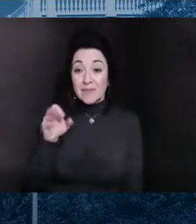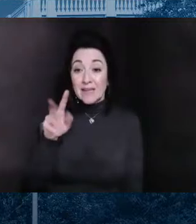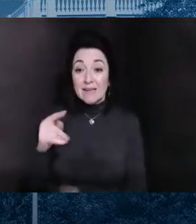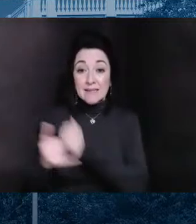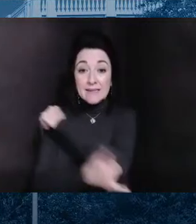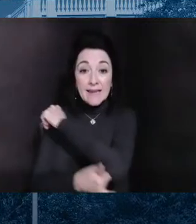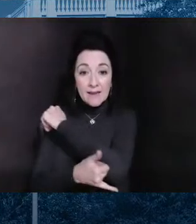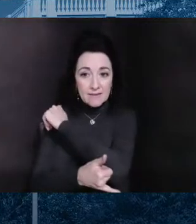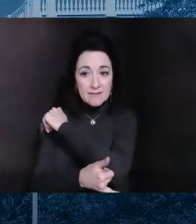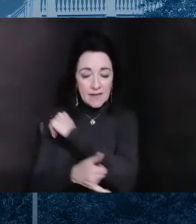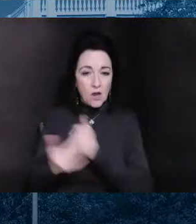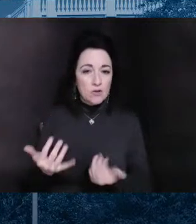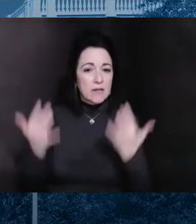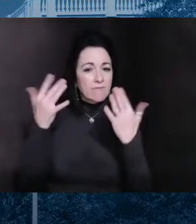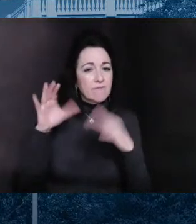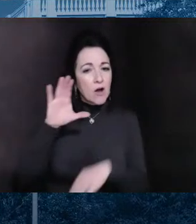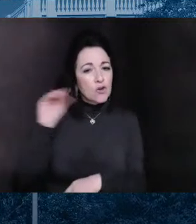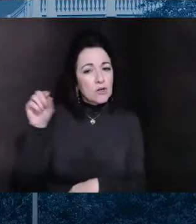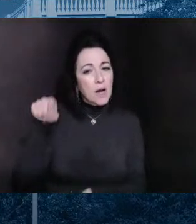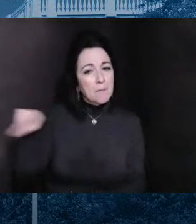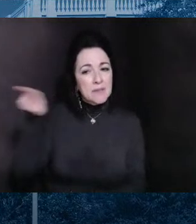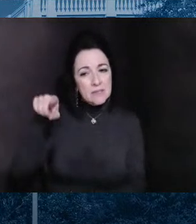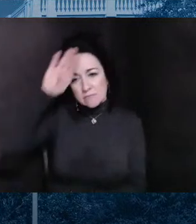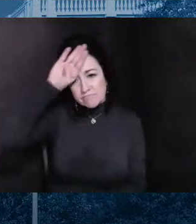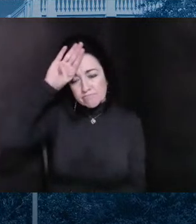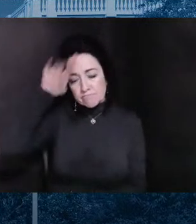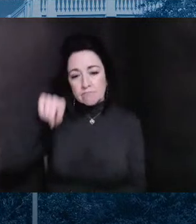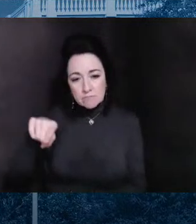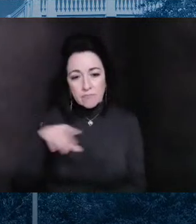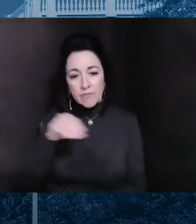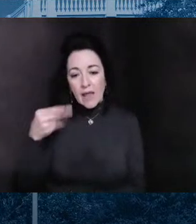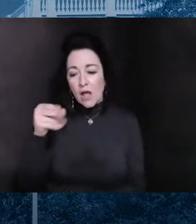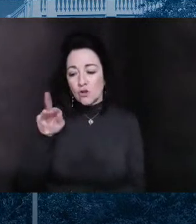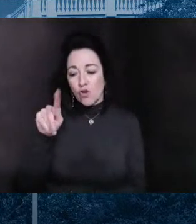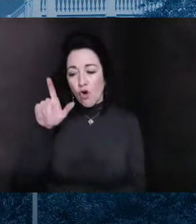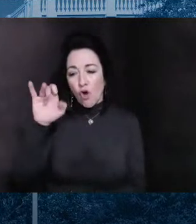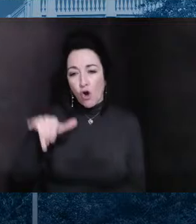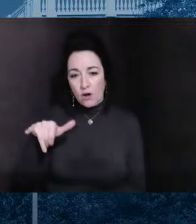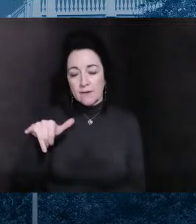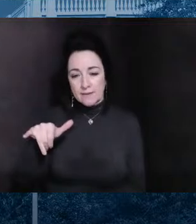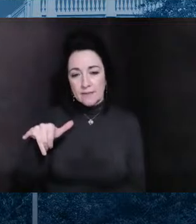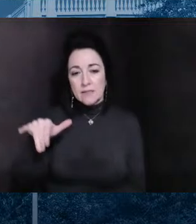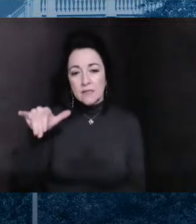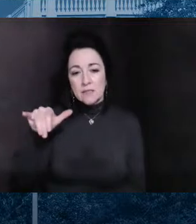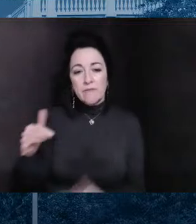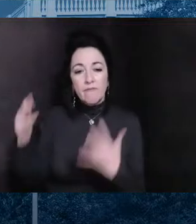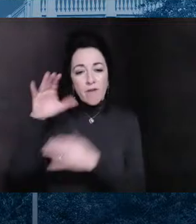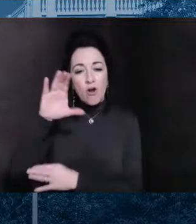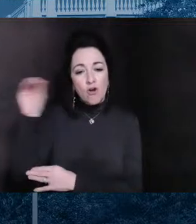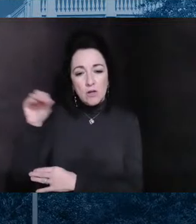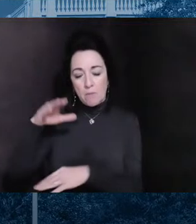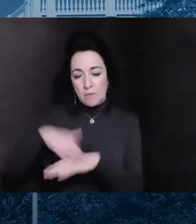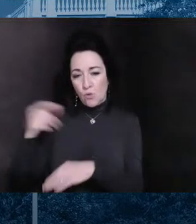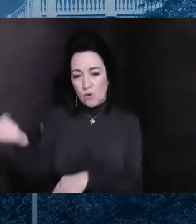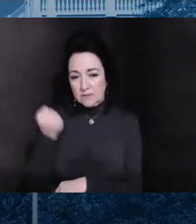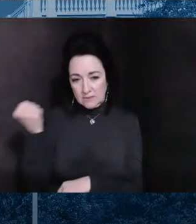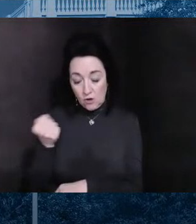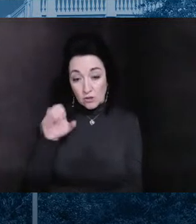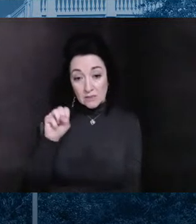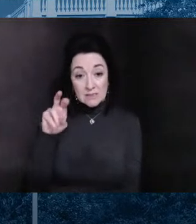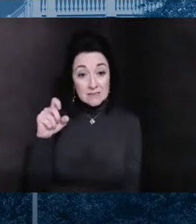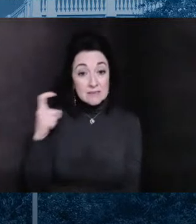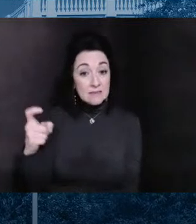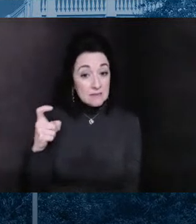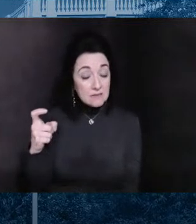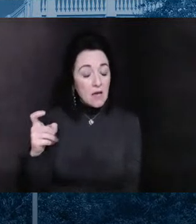Company, tomorrow is Harrington Fire Company, and then Hartley Fire Department on Saturday. Down in Sussex, a few more options. We'll